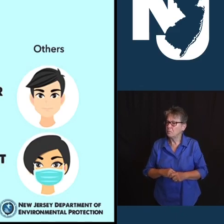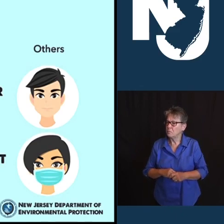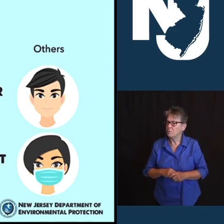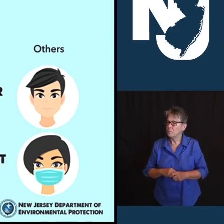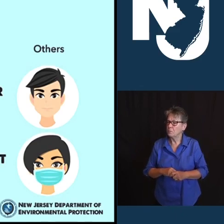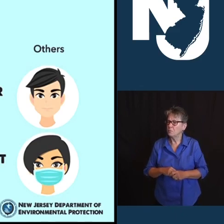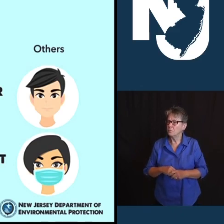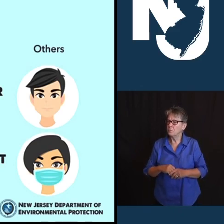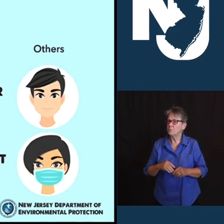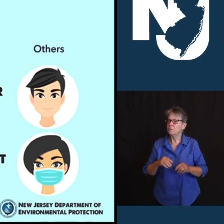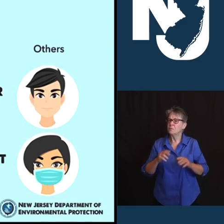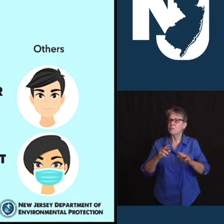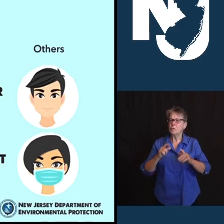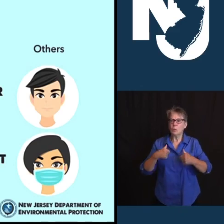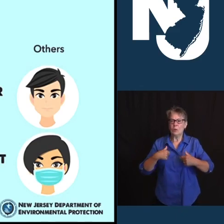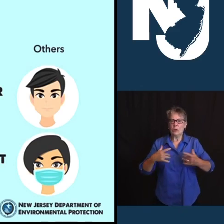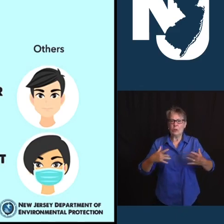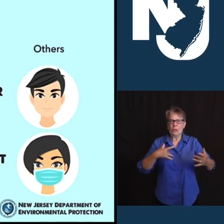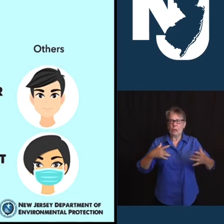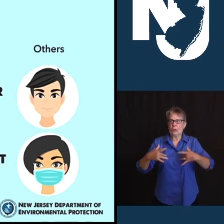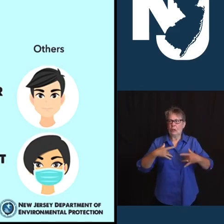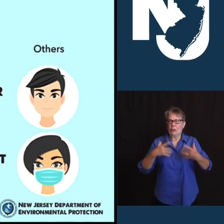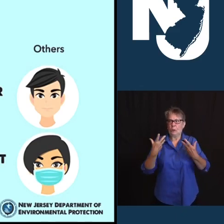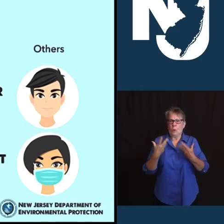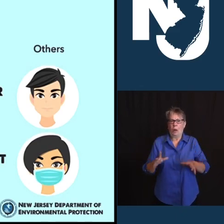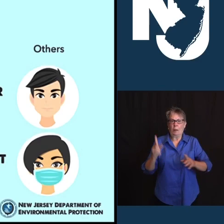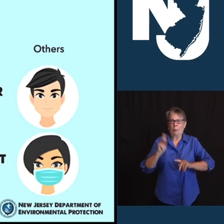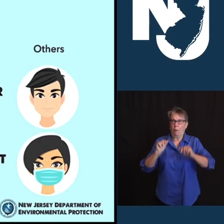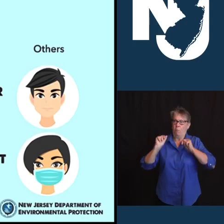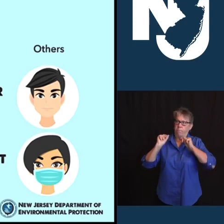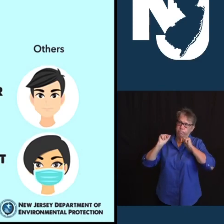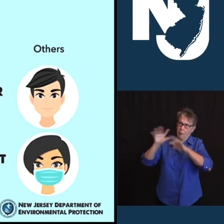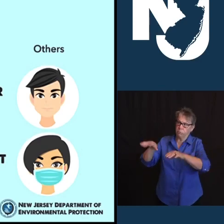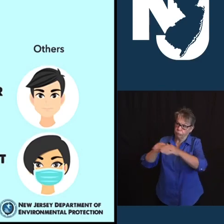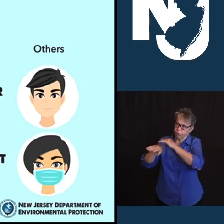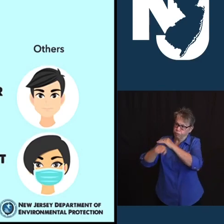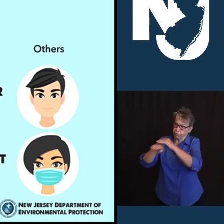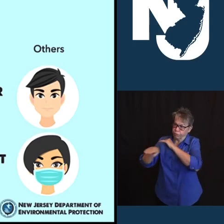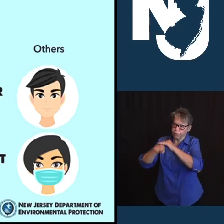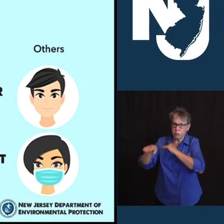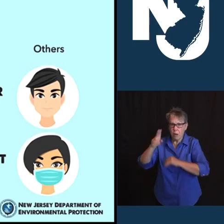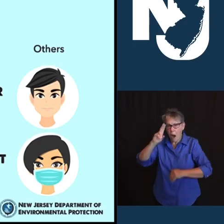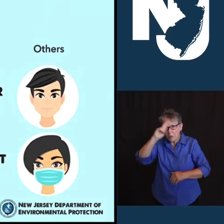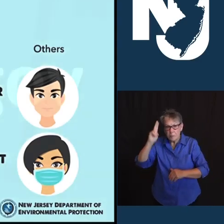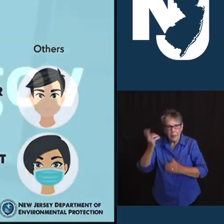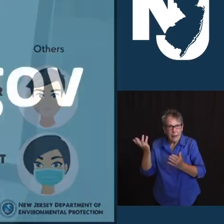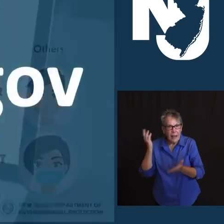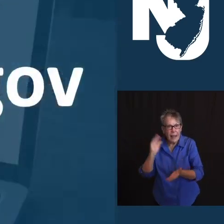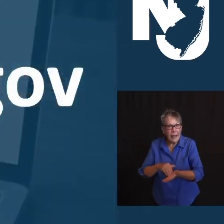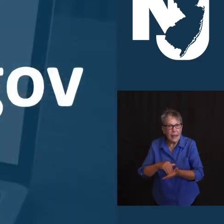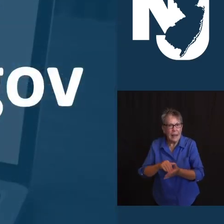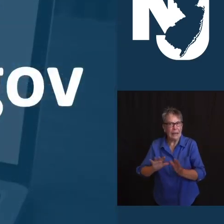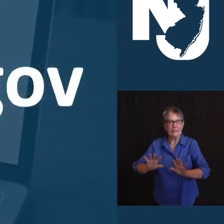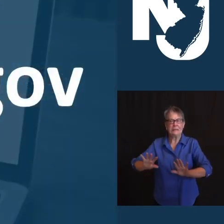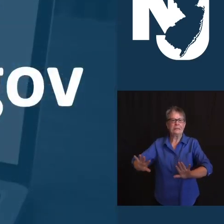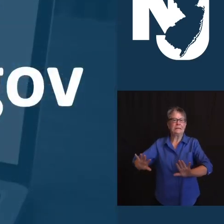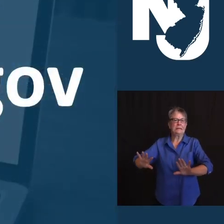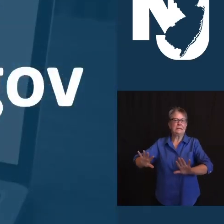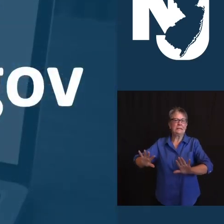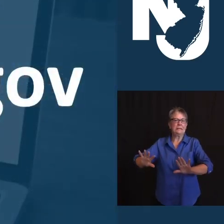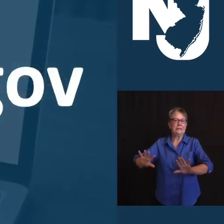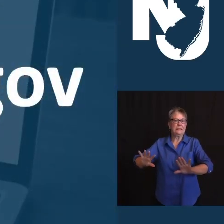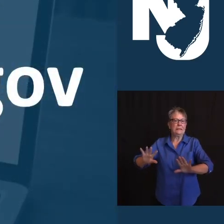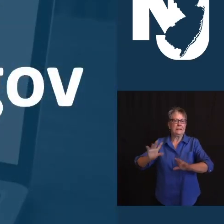healthcare system. And we've saved together, you and we, countless lives. But our work is not done. Right now, we